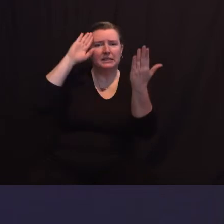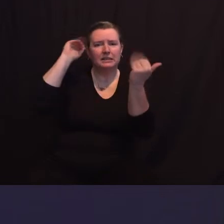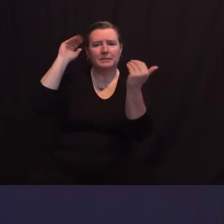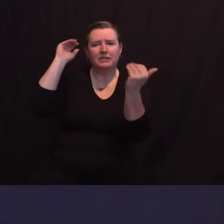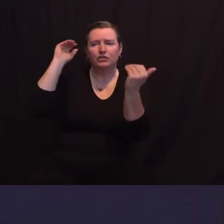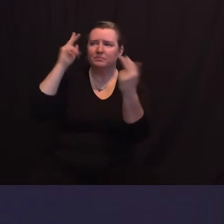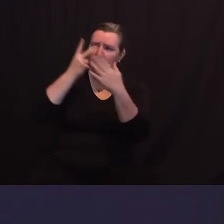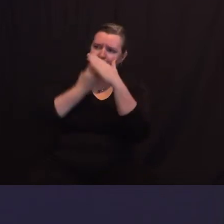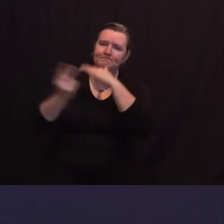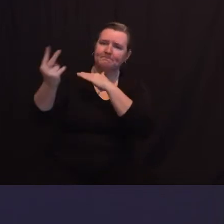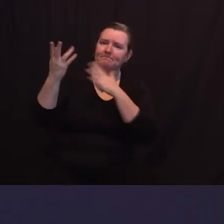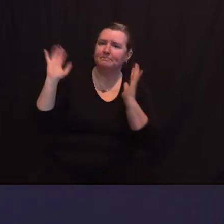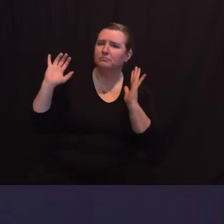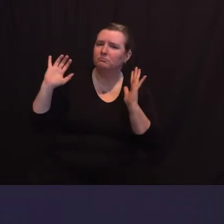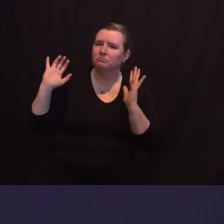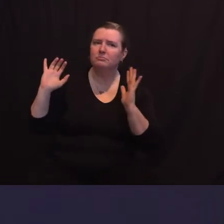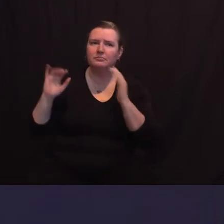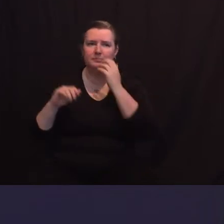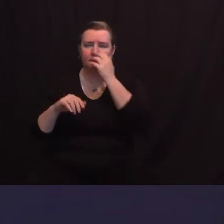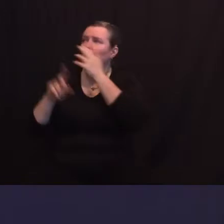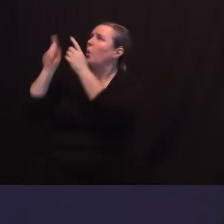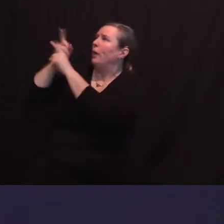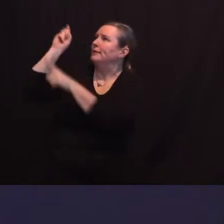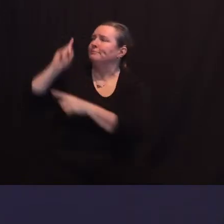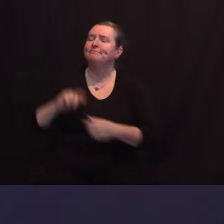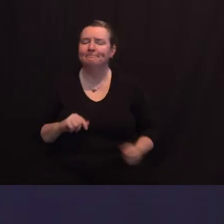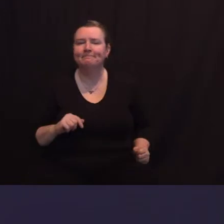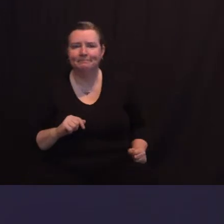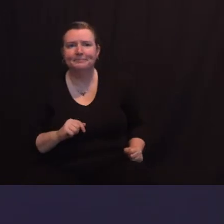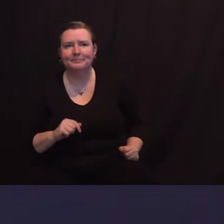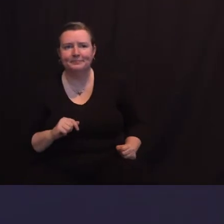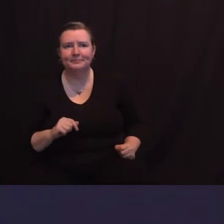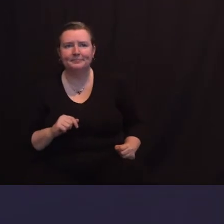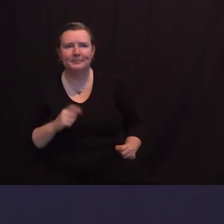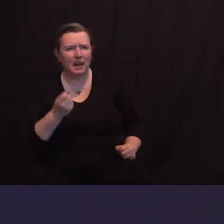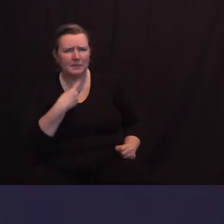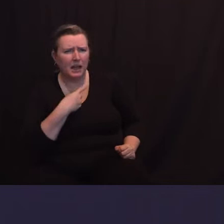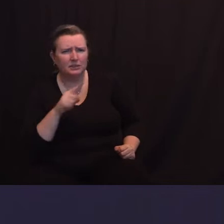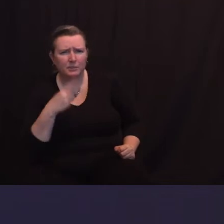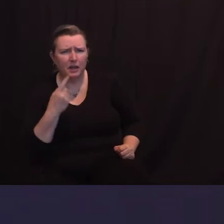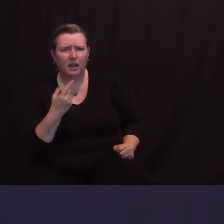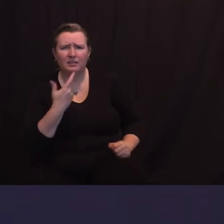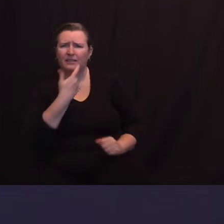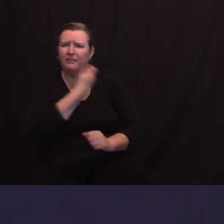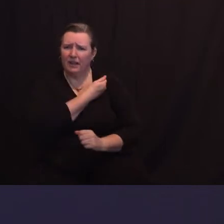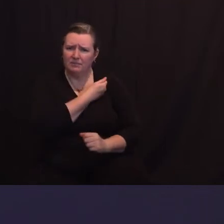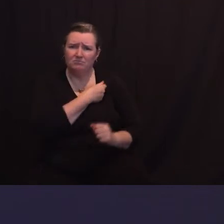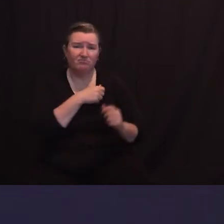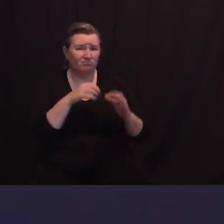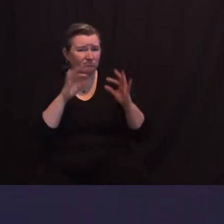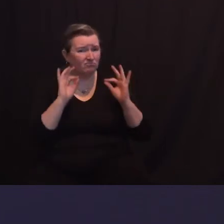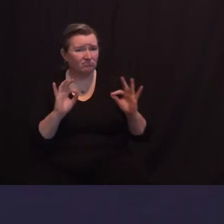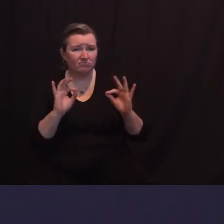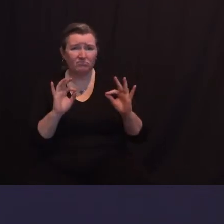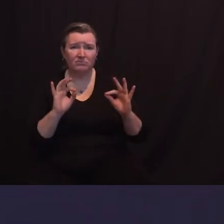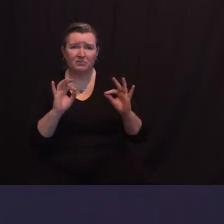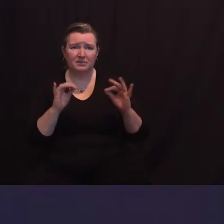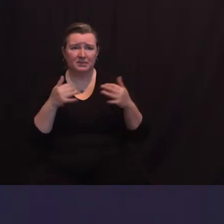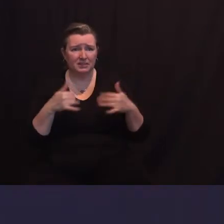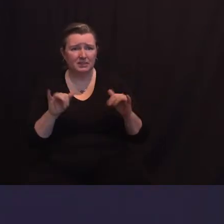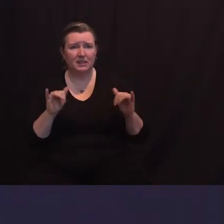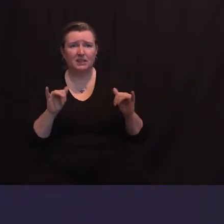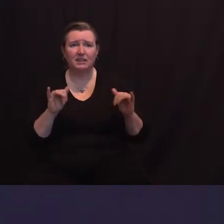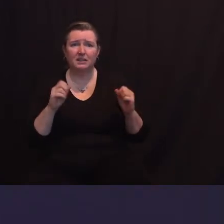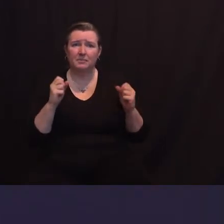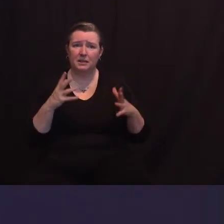We get asked this question all the time. Listen, you're making great progress on vaccines, but you got a lot of cases, and depending